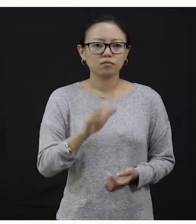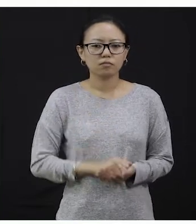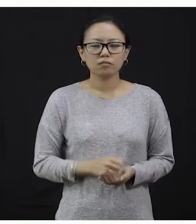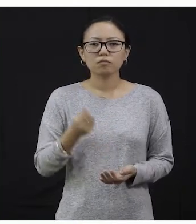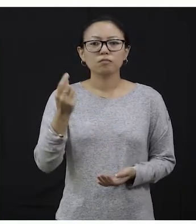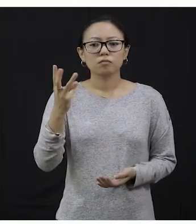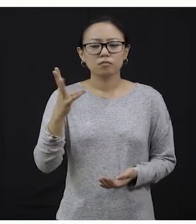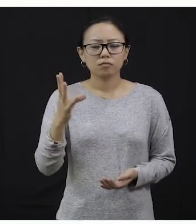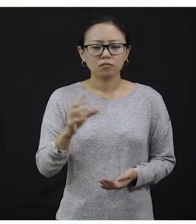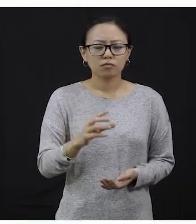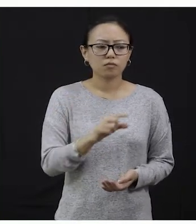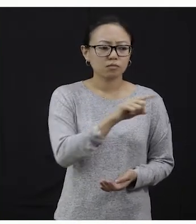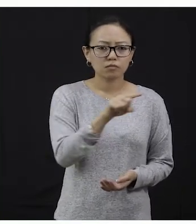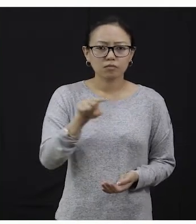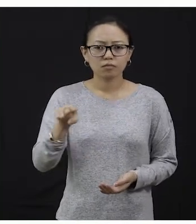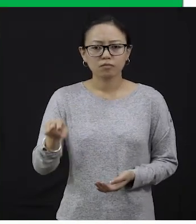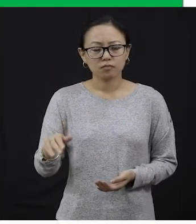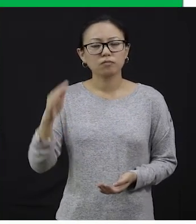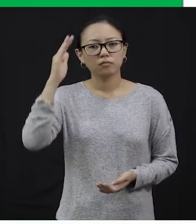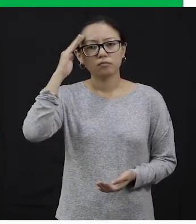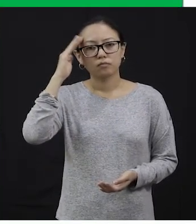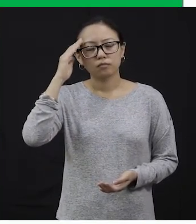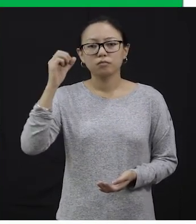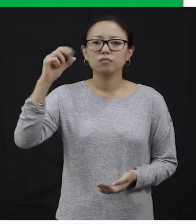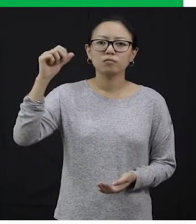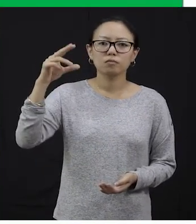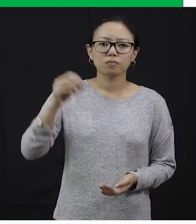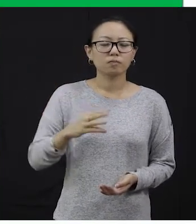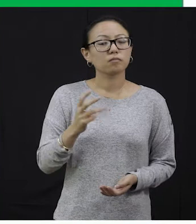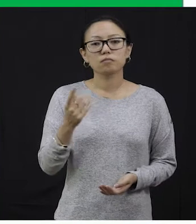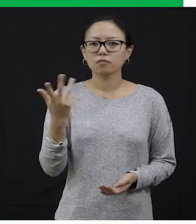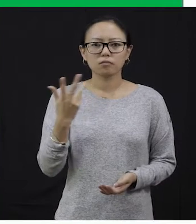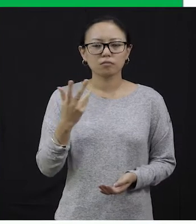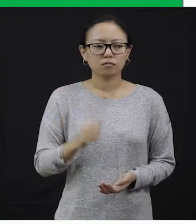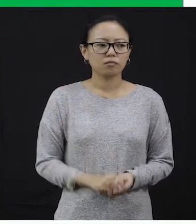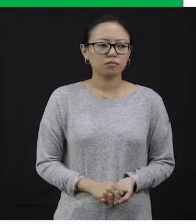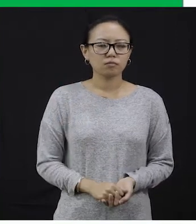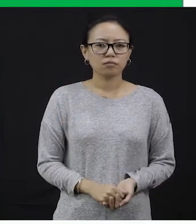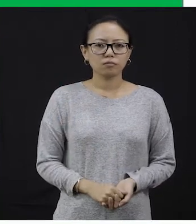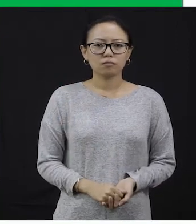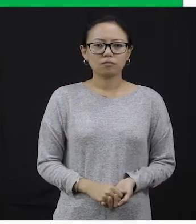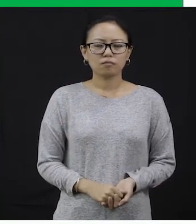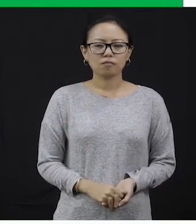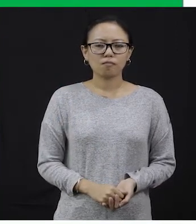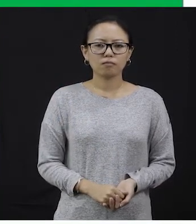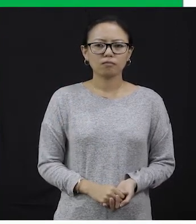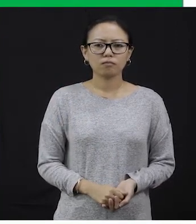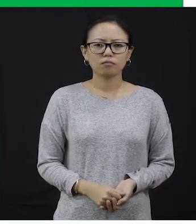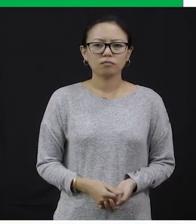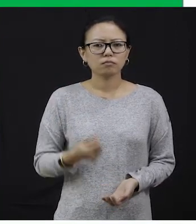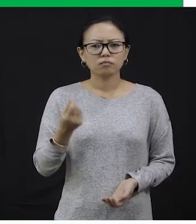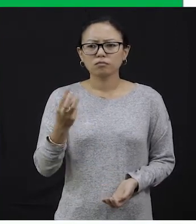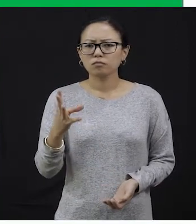know that there are 9 stars here. So as we have already studied what numbers